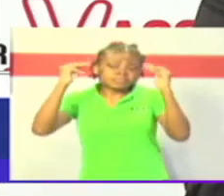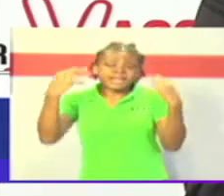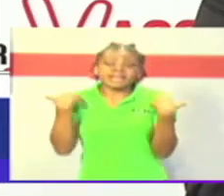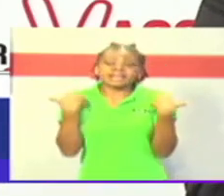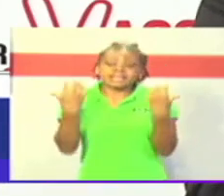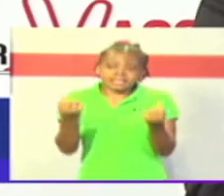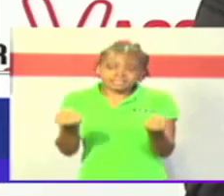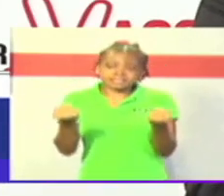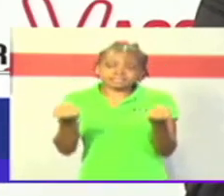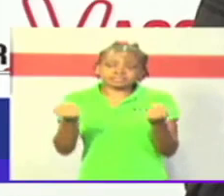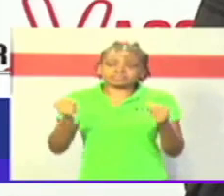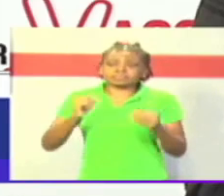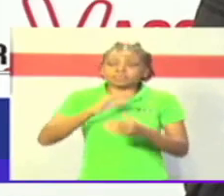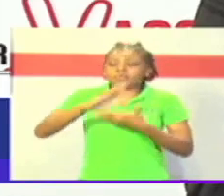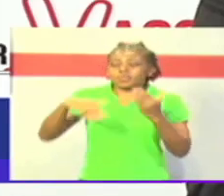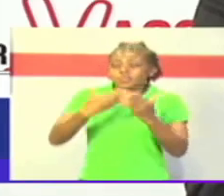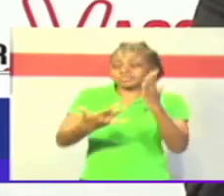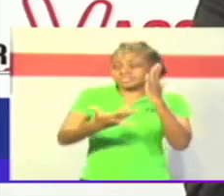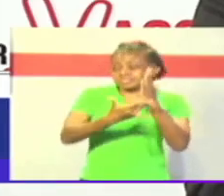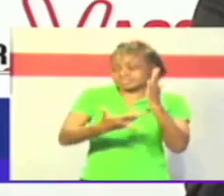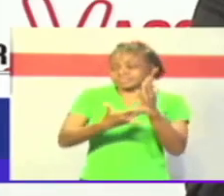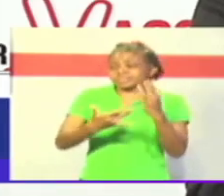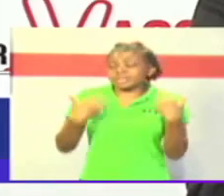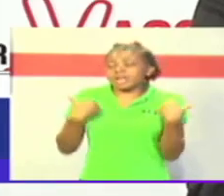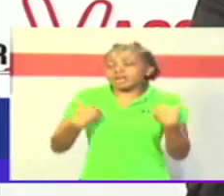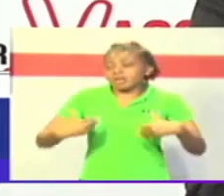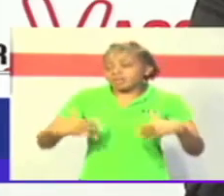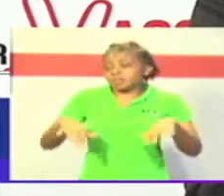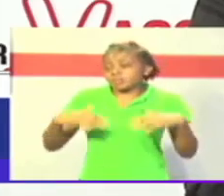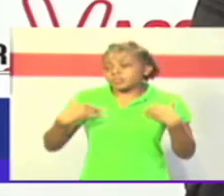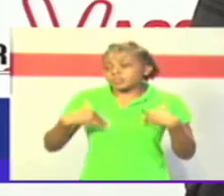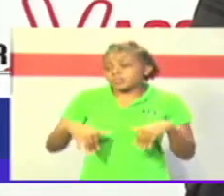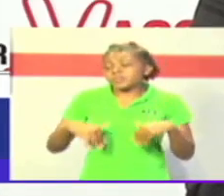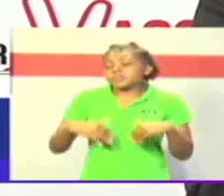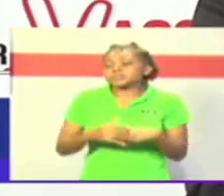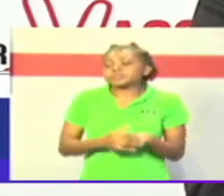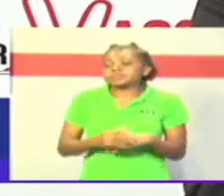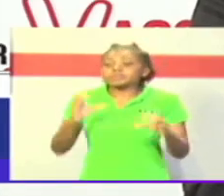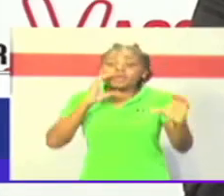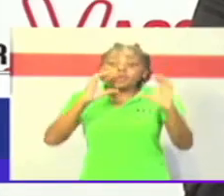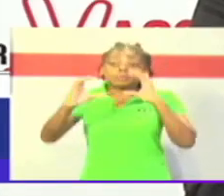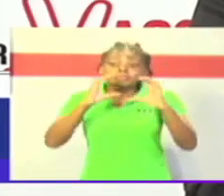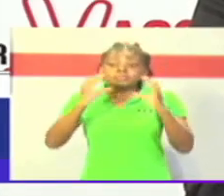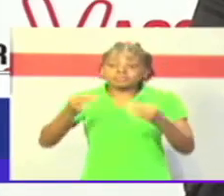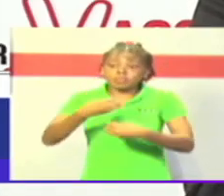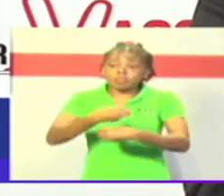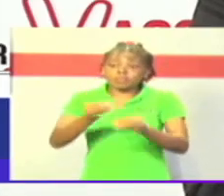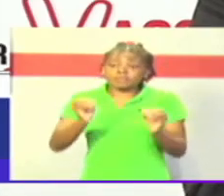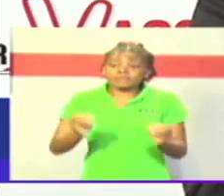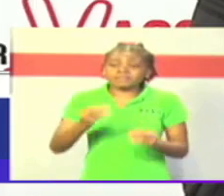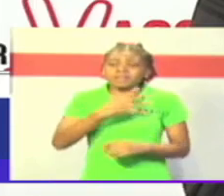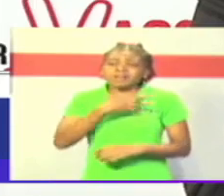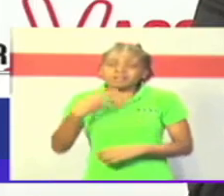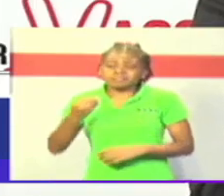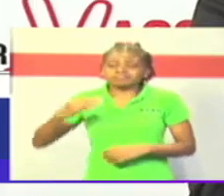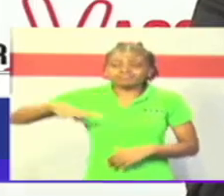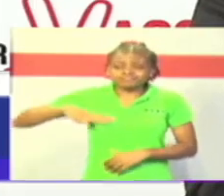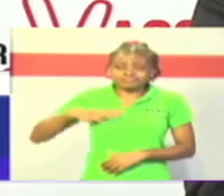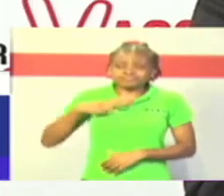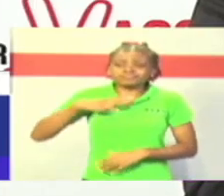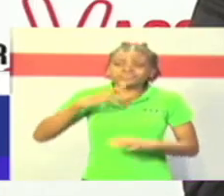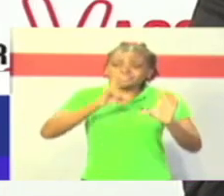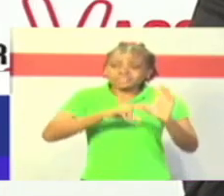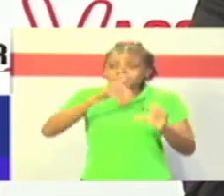am Al Alexander, Senior Corporate Communications Officer at the Ministry of Health and your moderator for this morning's update.